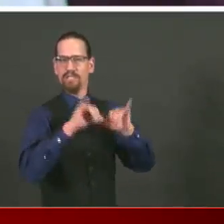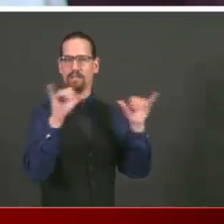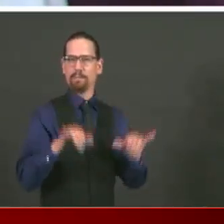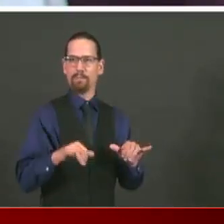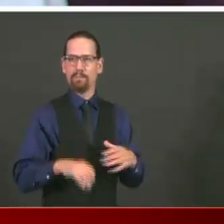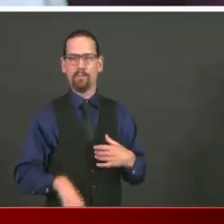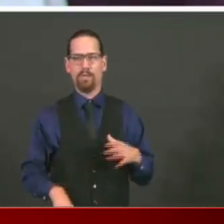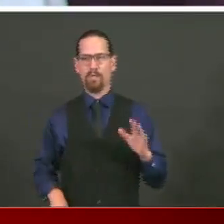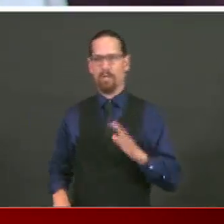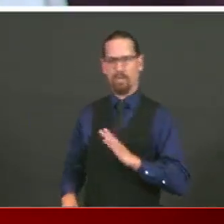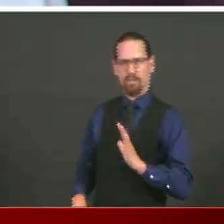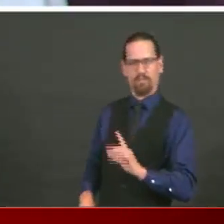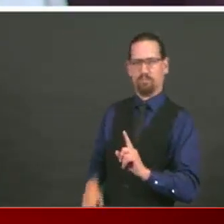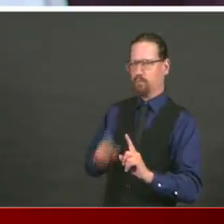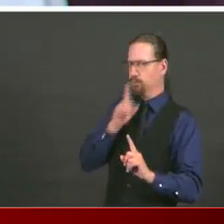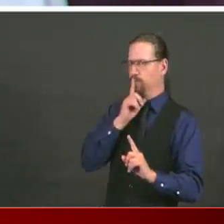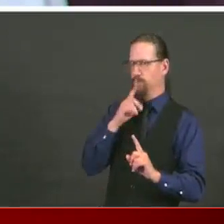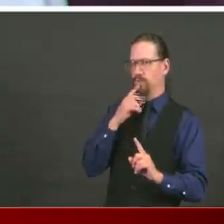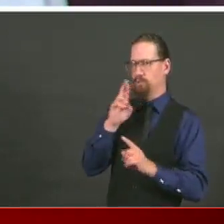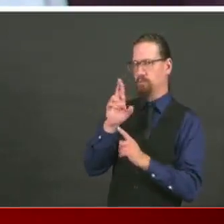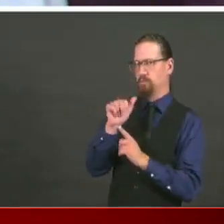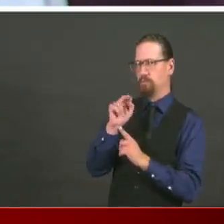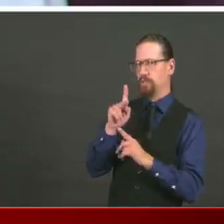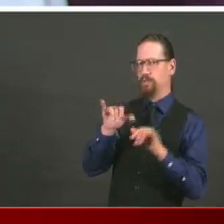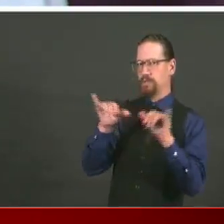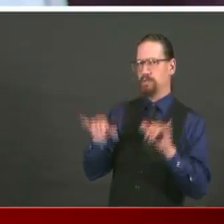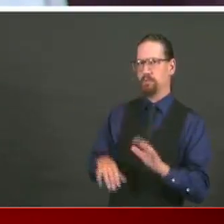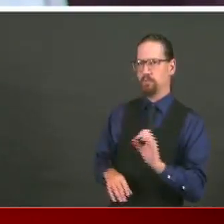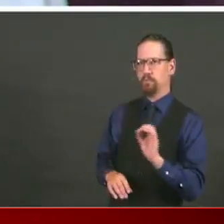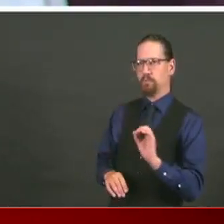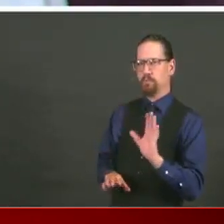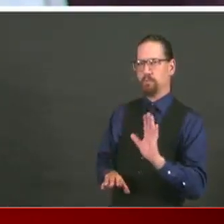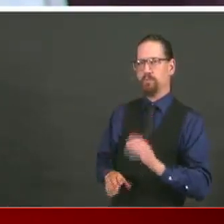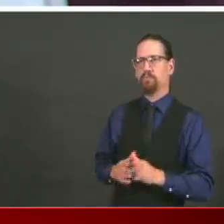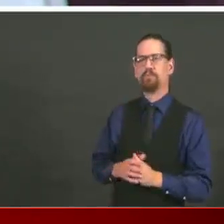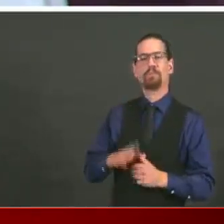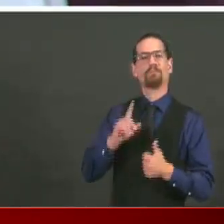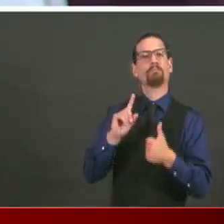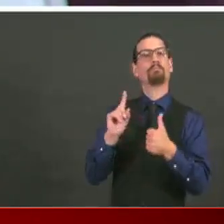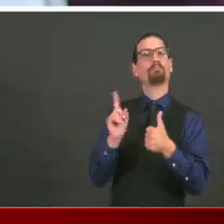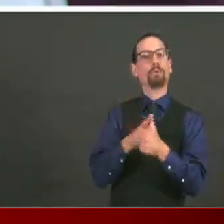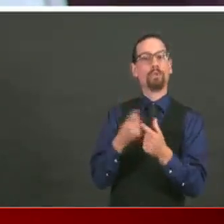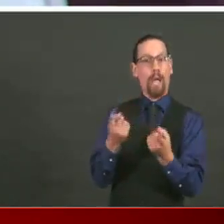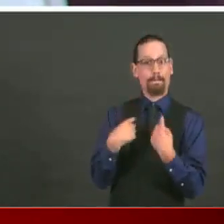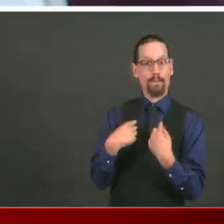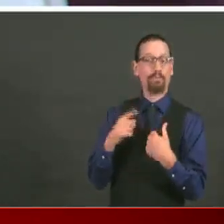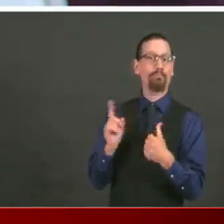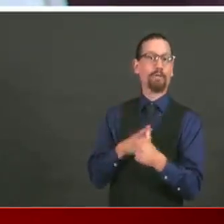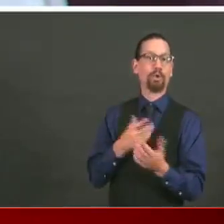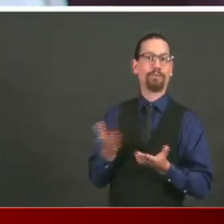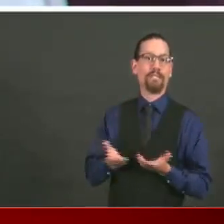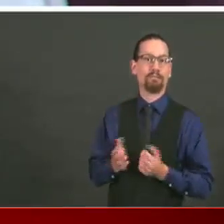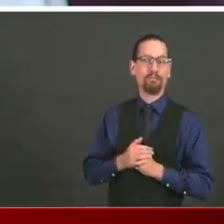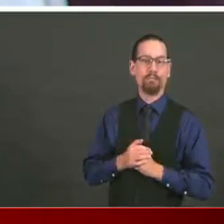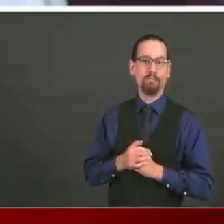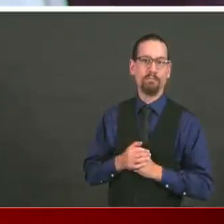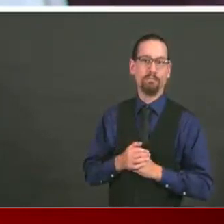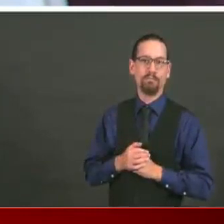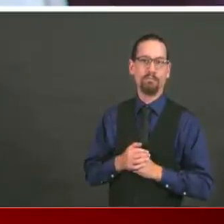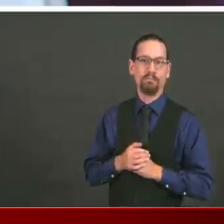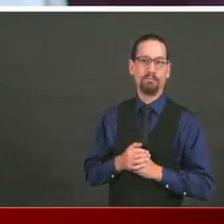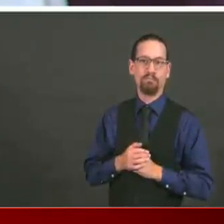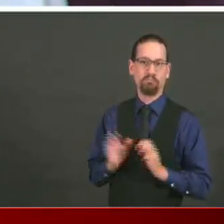is mainly first come, first serve if you meet the criteria. And it is